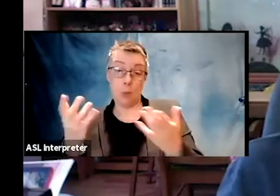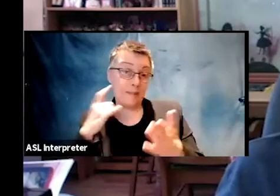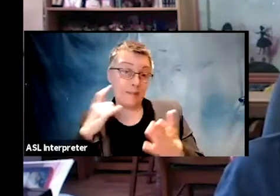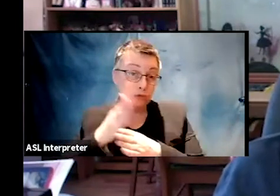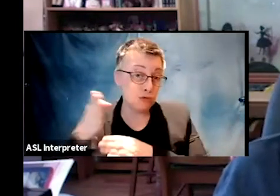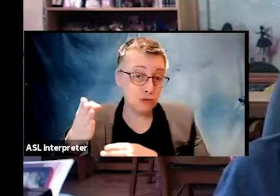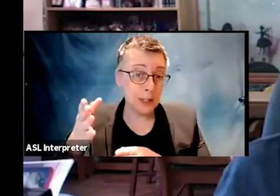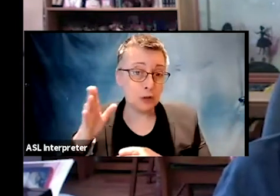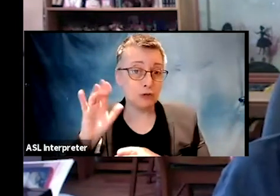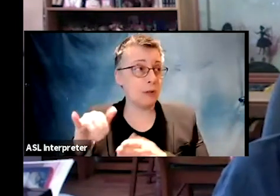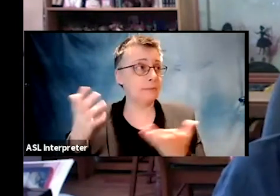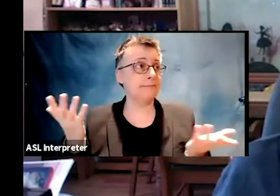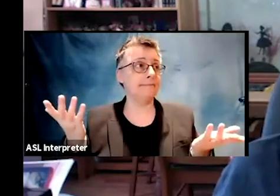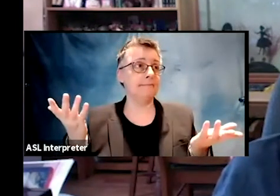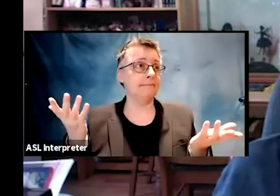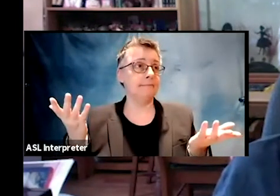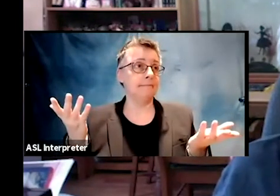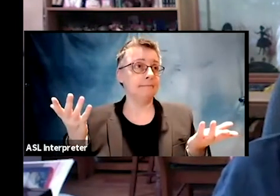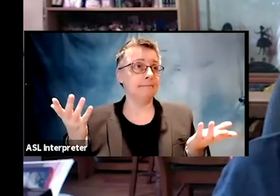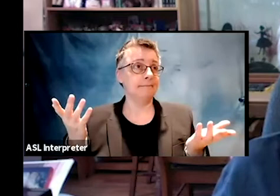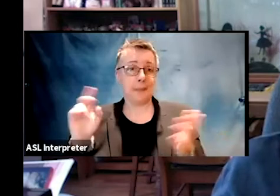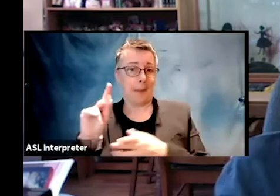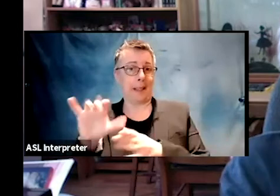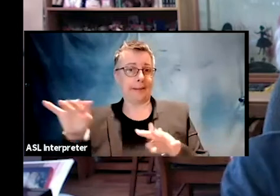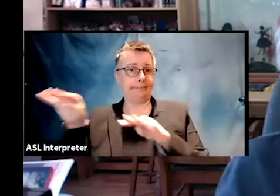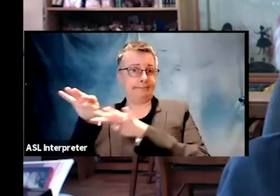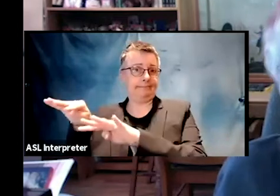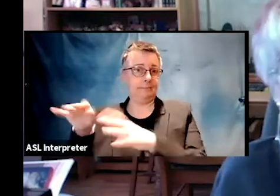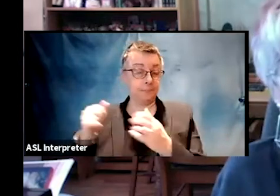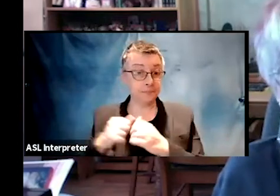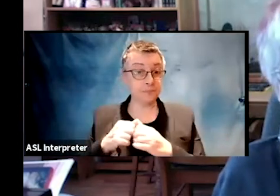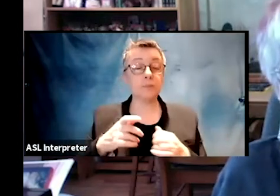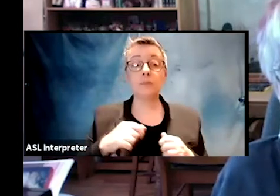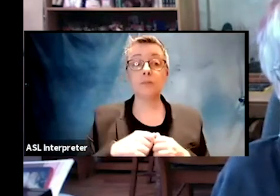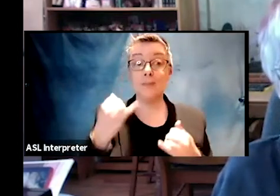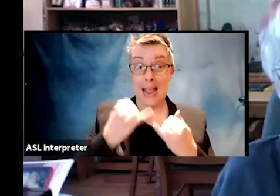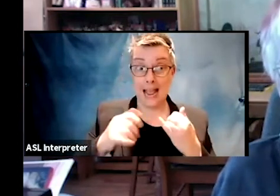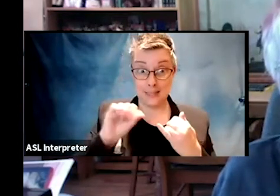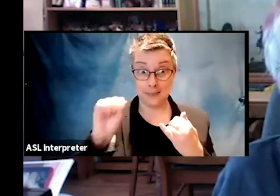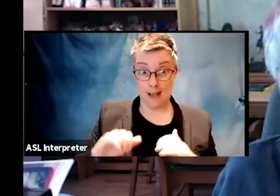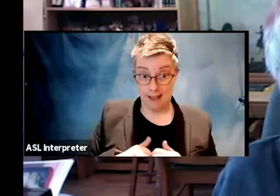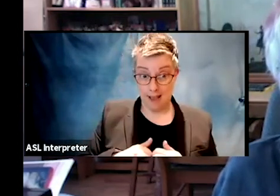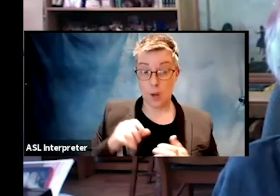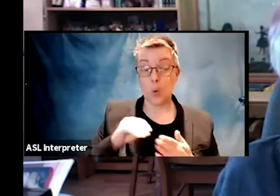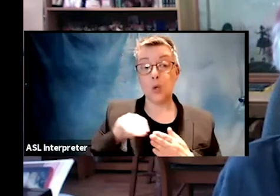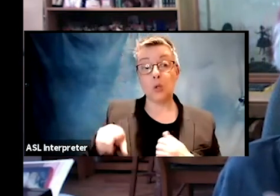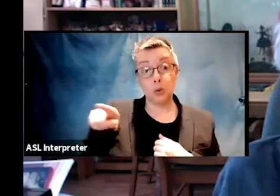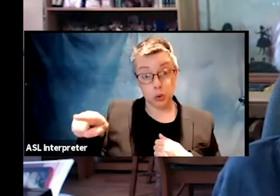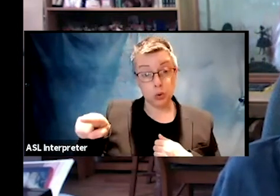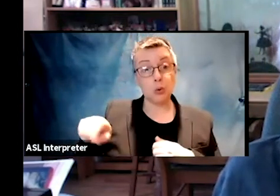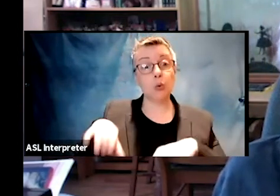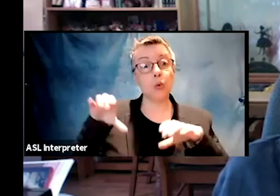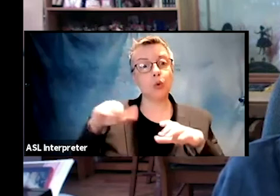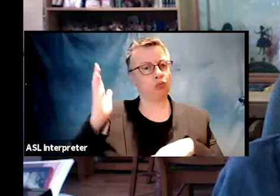that's been, um, public. We end the semester by my students, uh, doing a